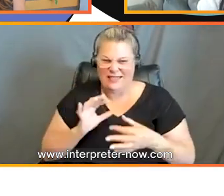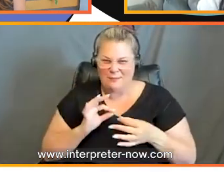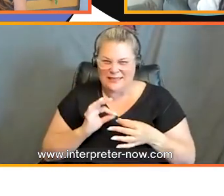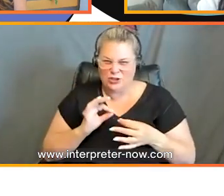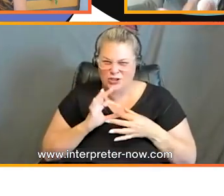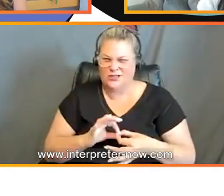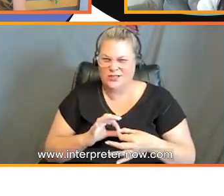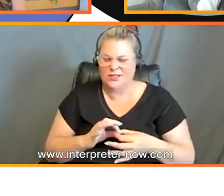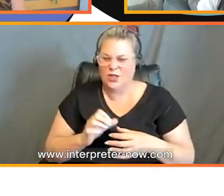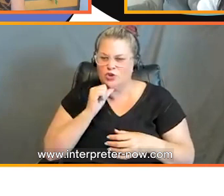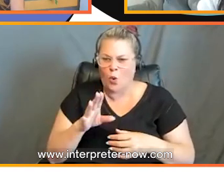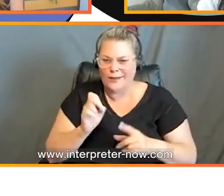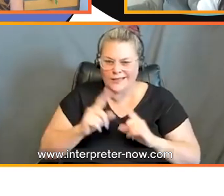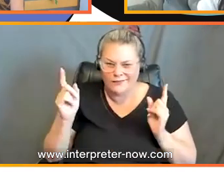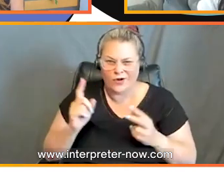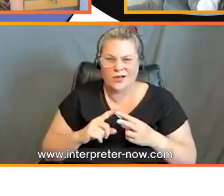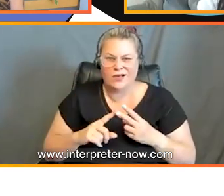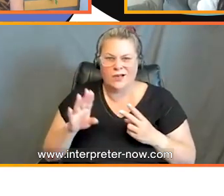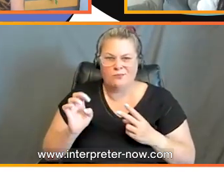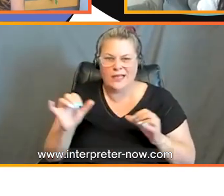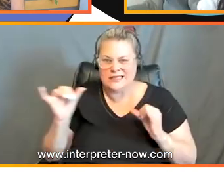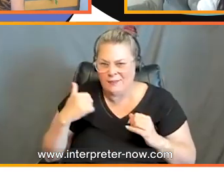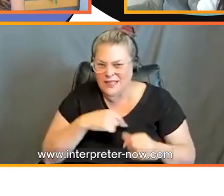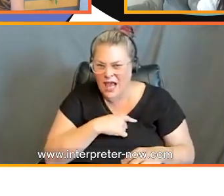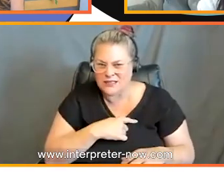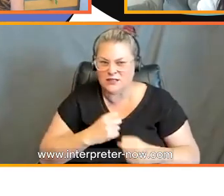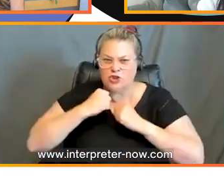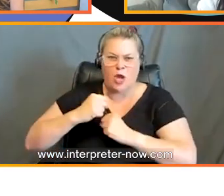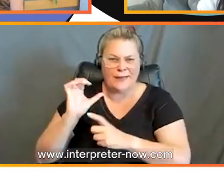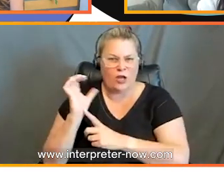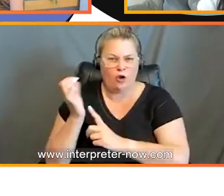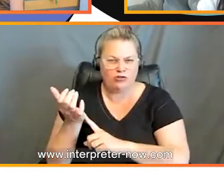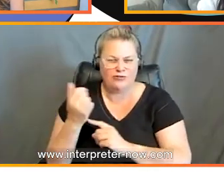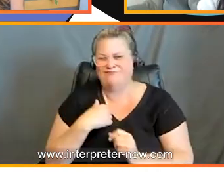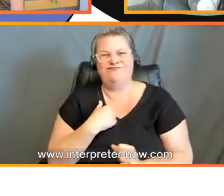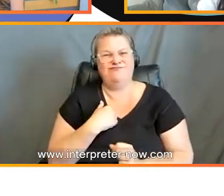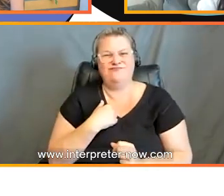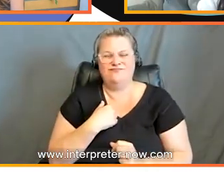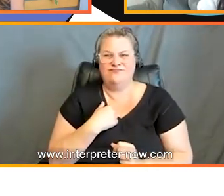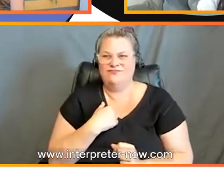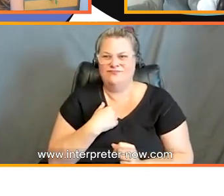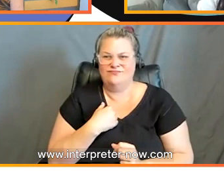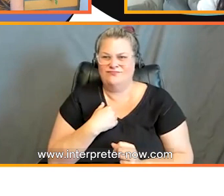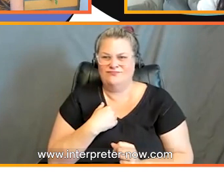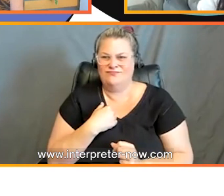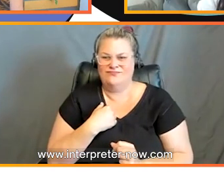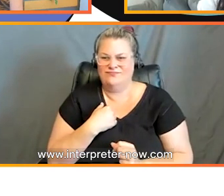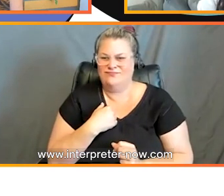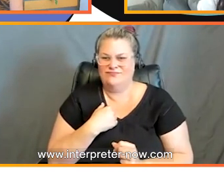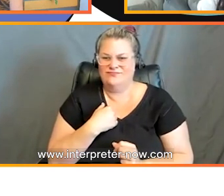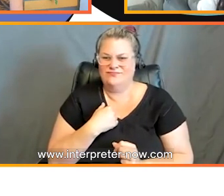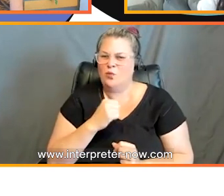different, be the same as us, dominant culture, were never as direct and as pronounced